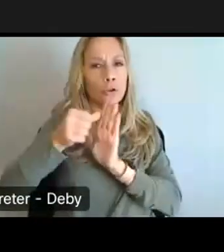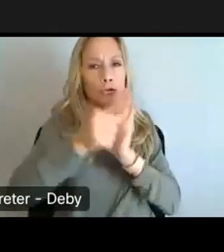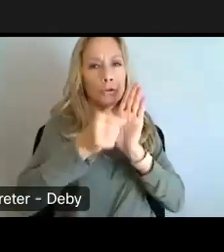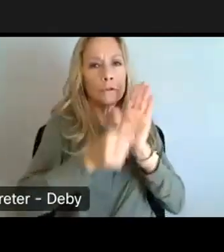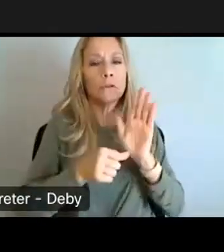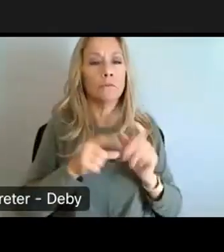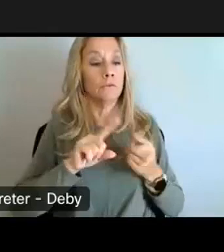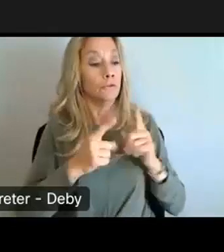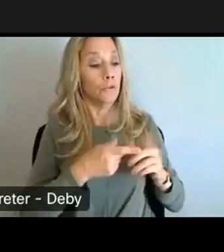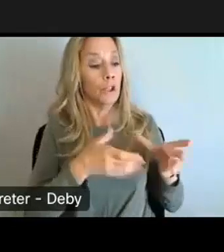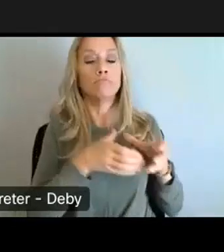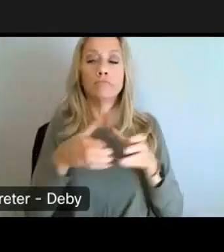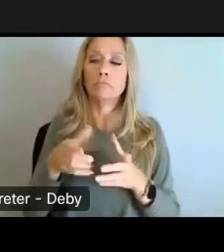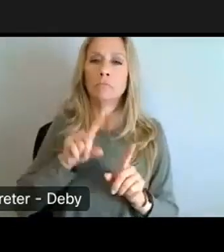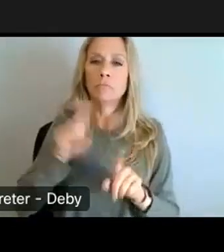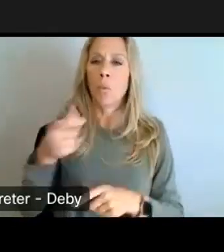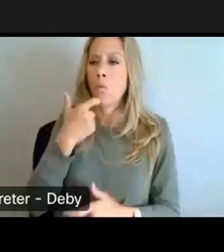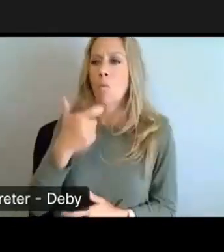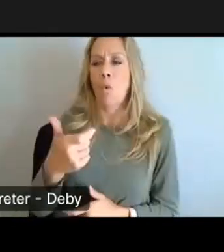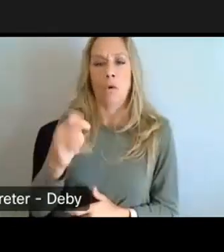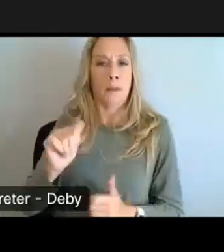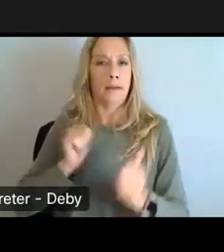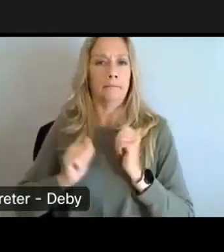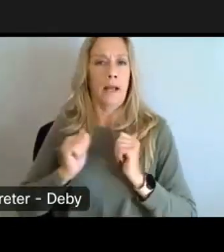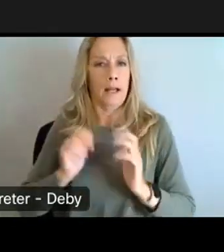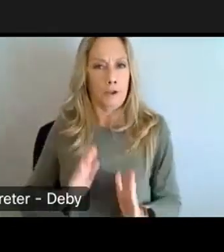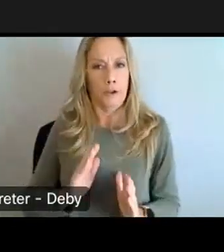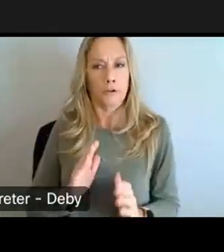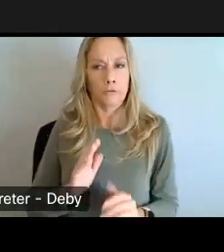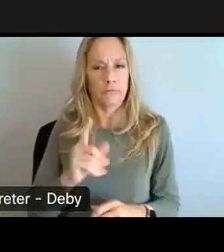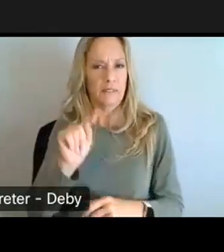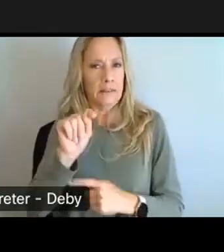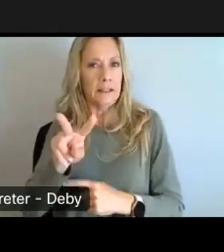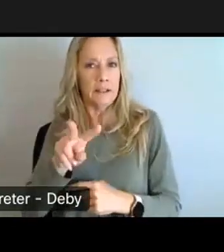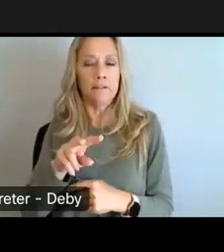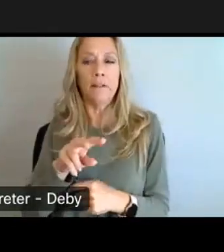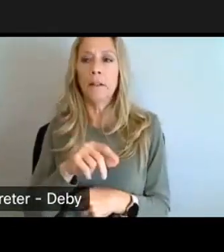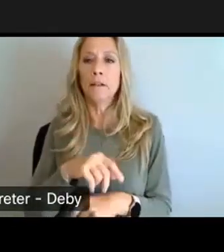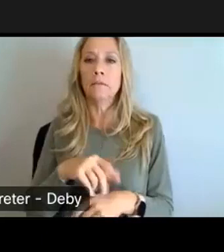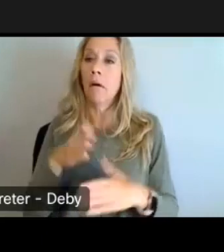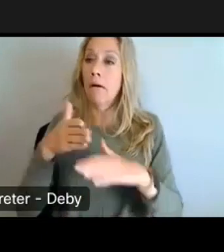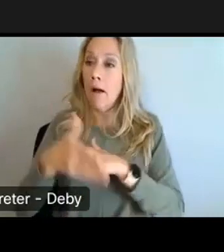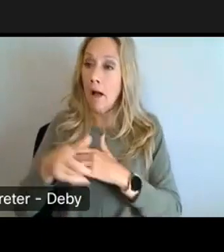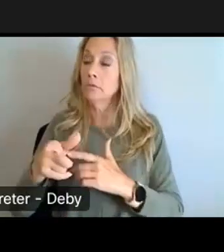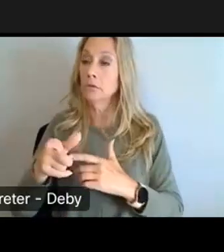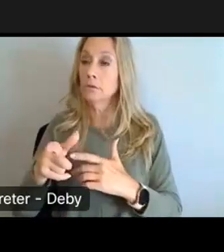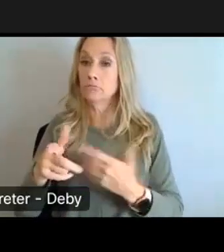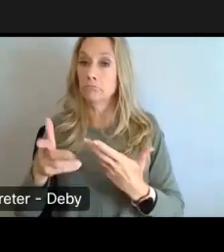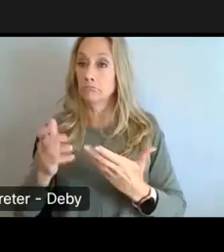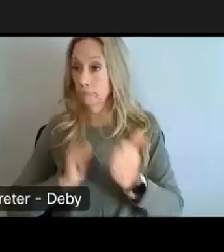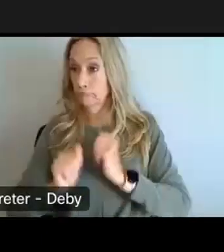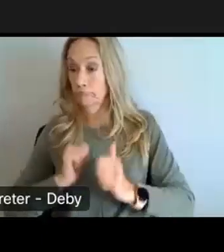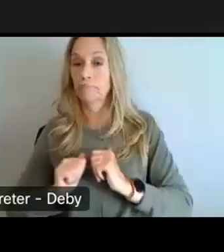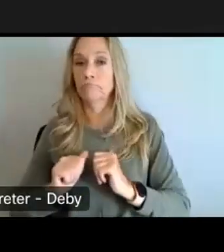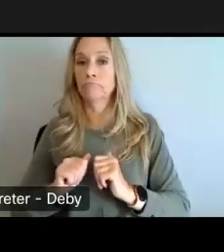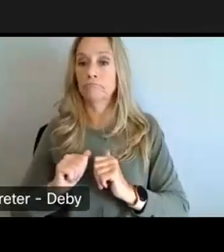New York to go see him film one of his episodes, and I got to hang out with him. Well, first we